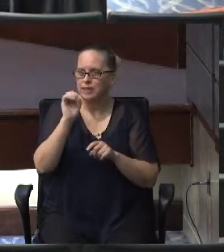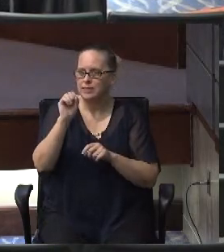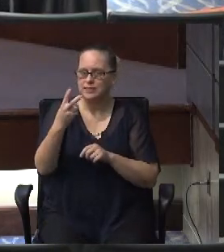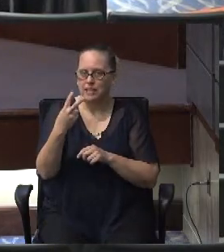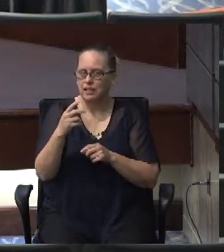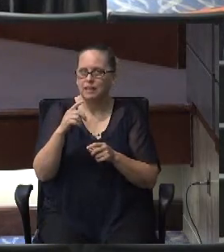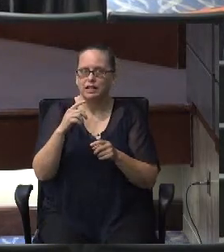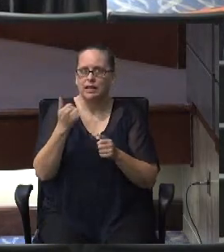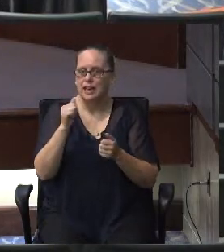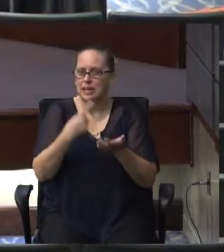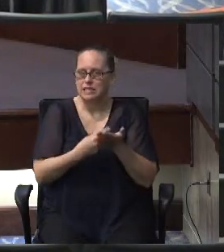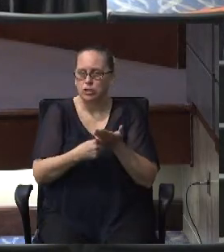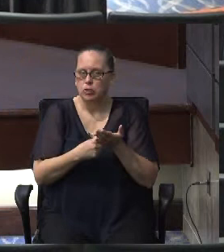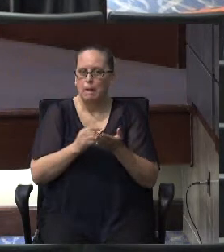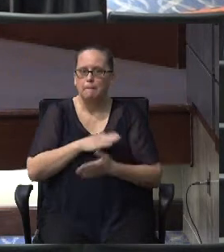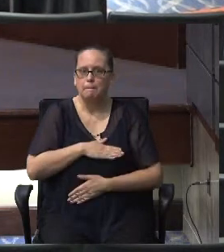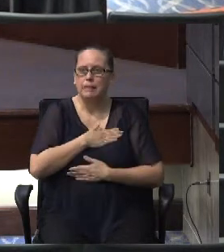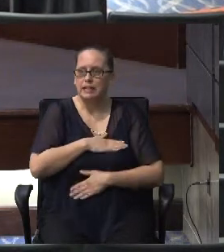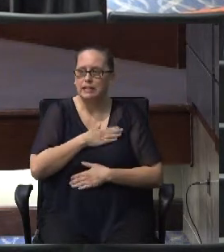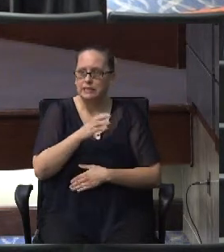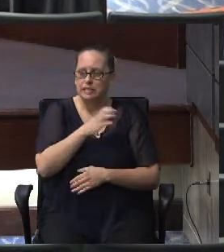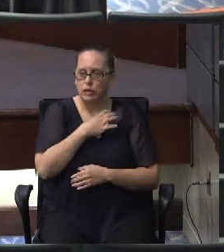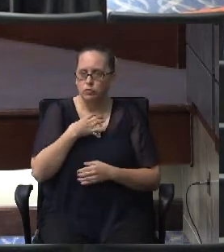discussion? Please poll the council.